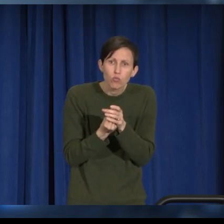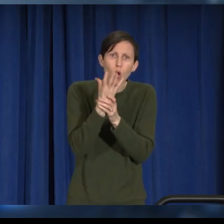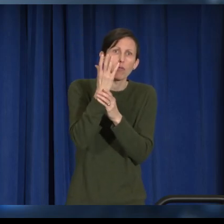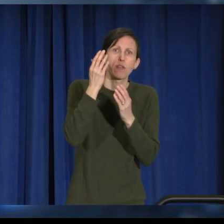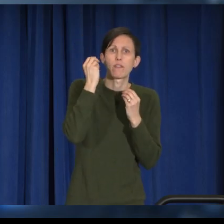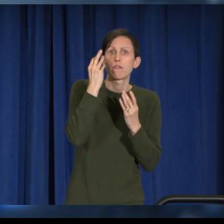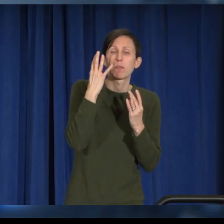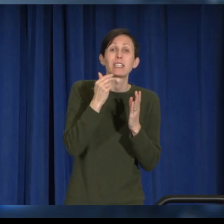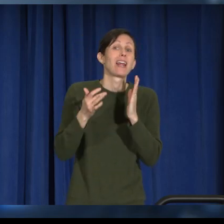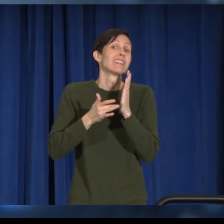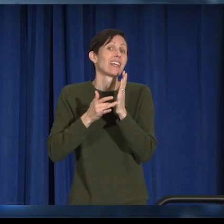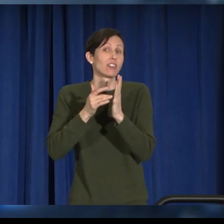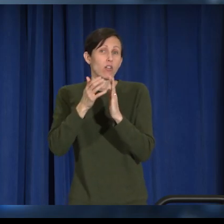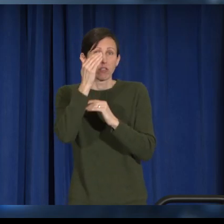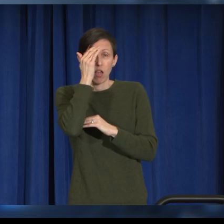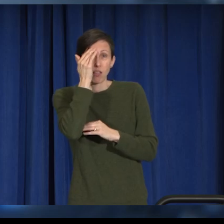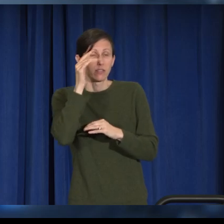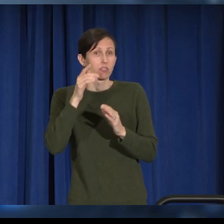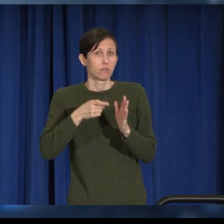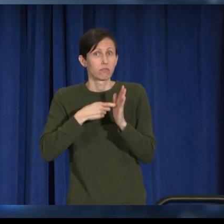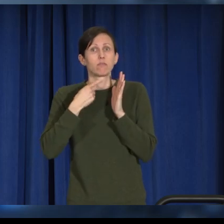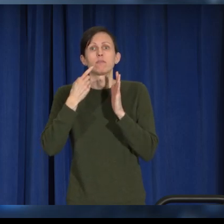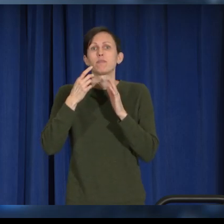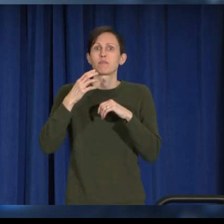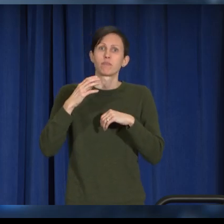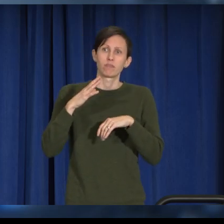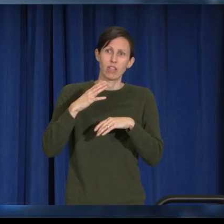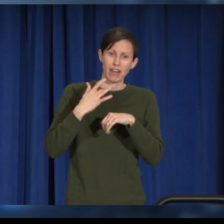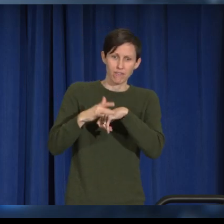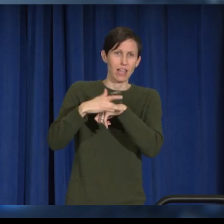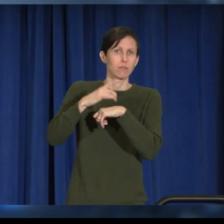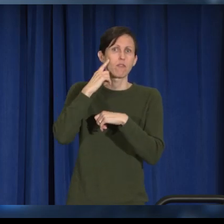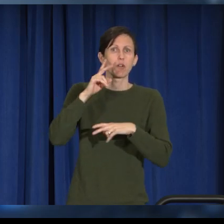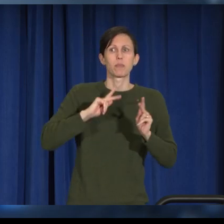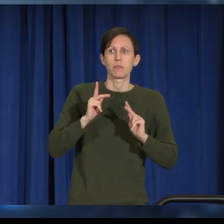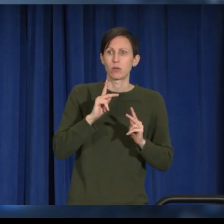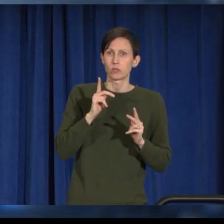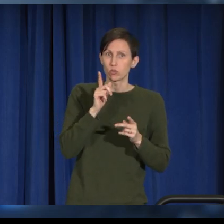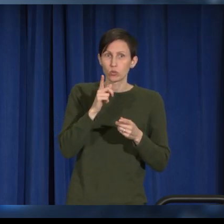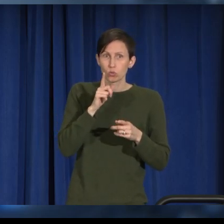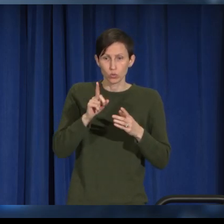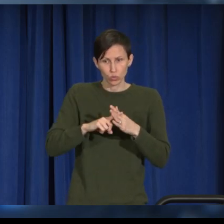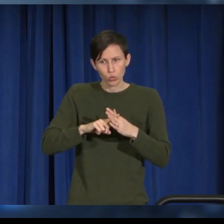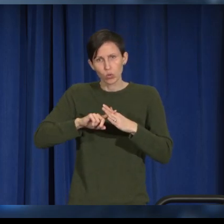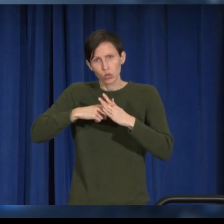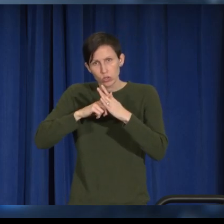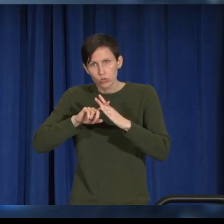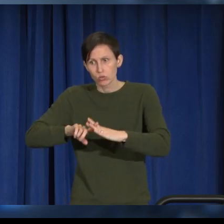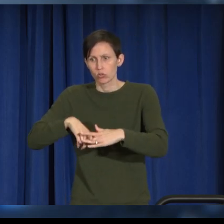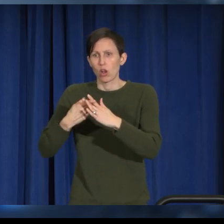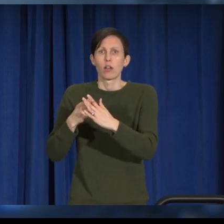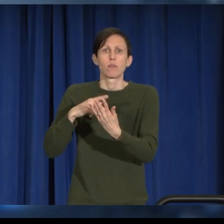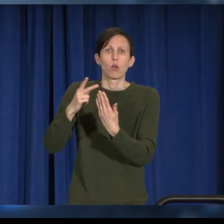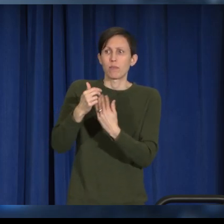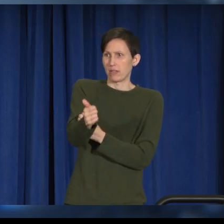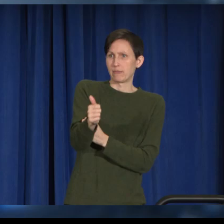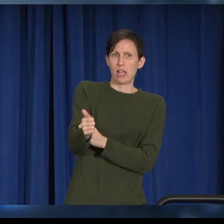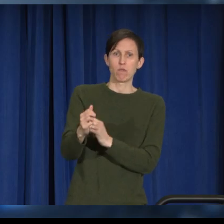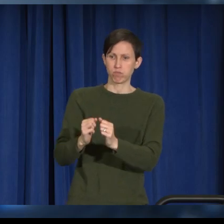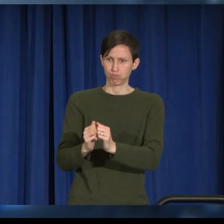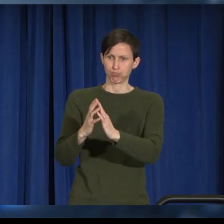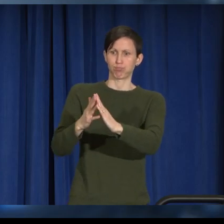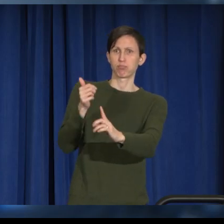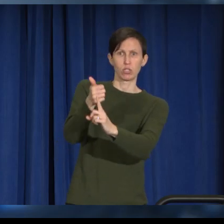and technical knowledge that is then available for people for how to start programs, how to lead programming, how